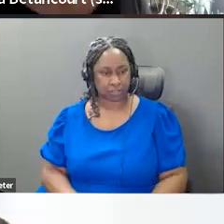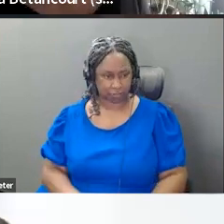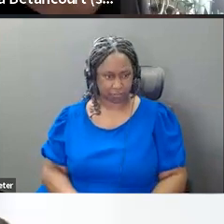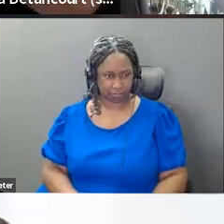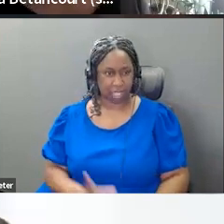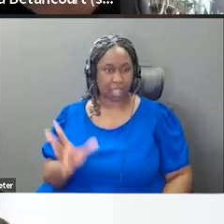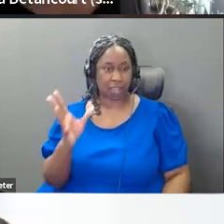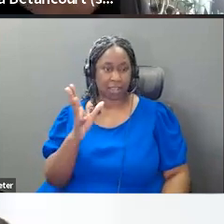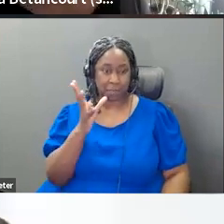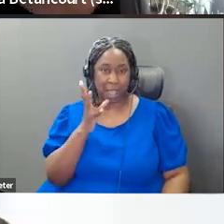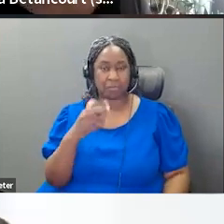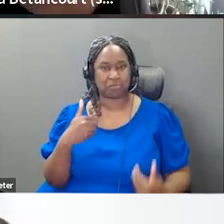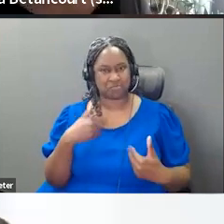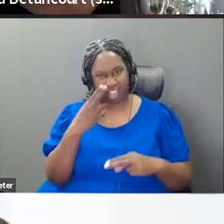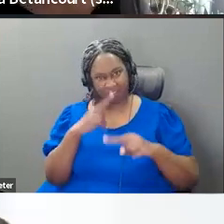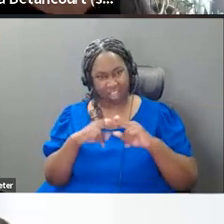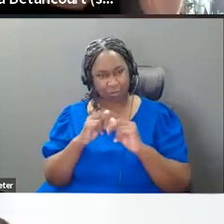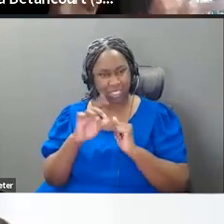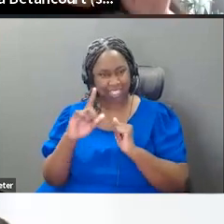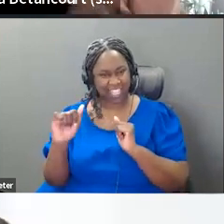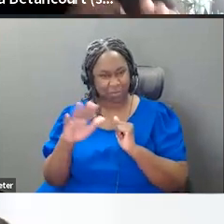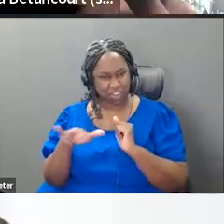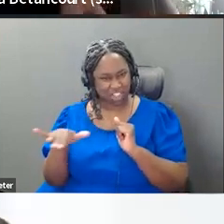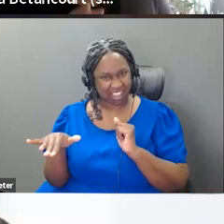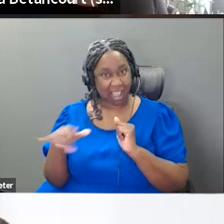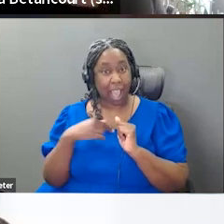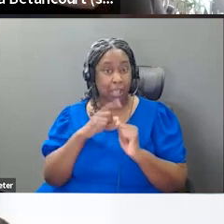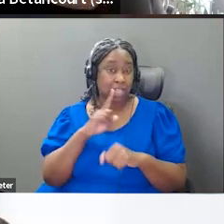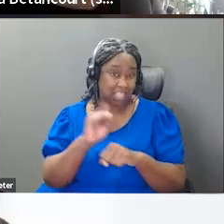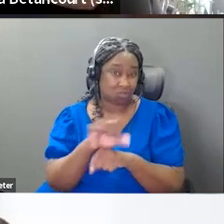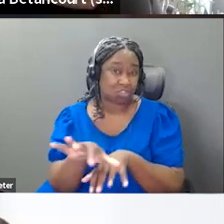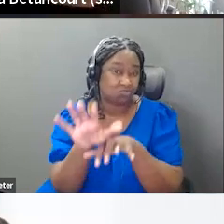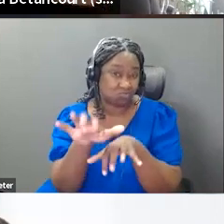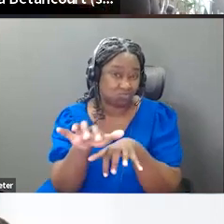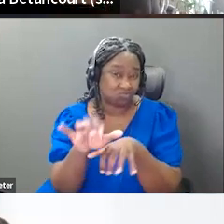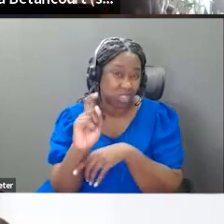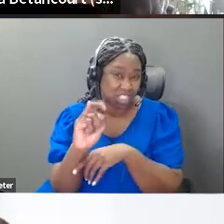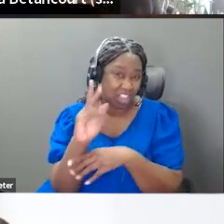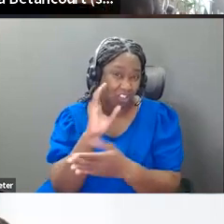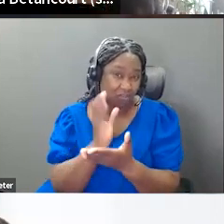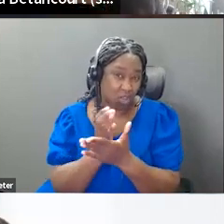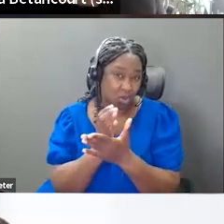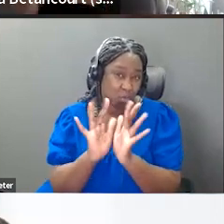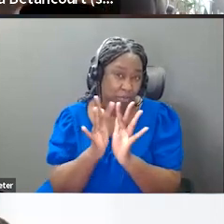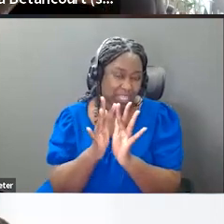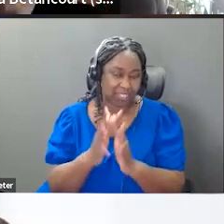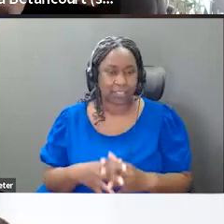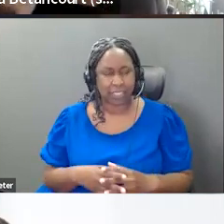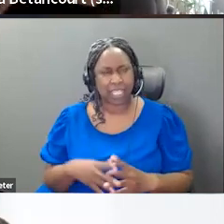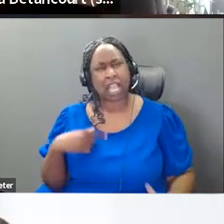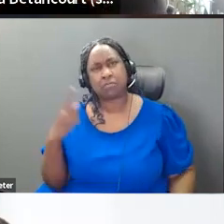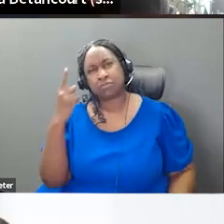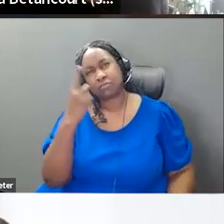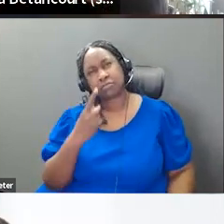mom having fun with disabled child. I literally am putting this into stock photo sites. And I'm thinking